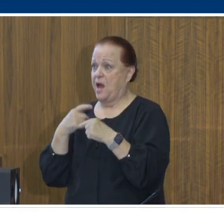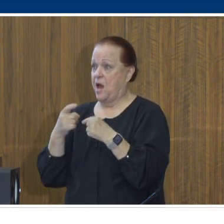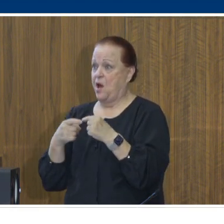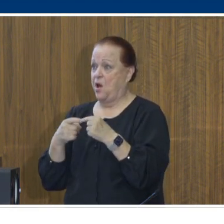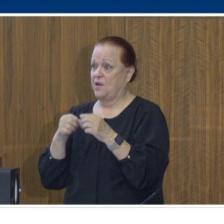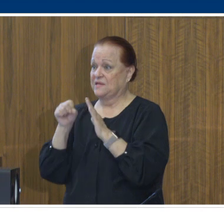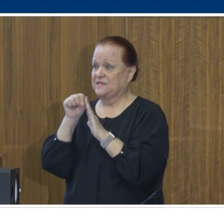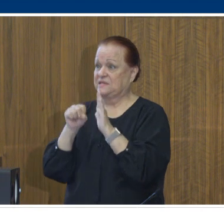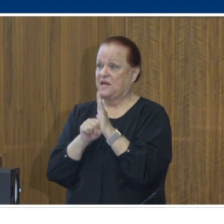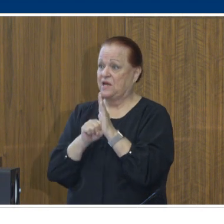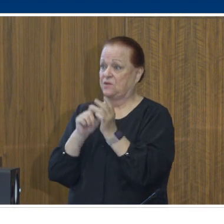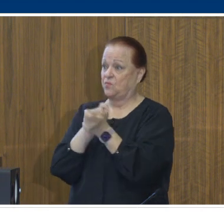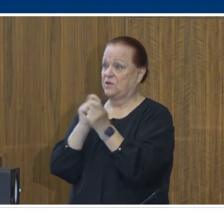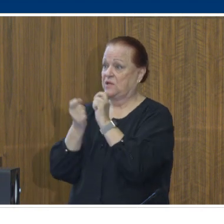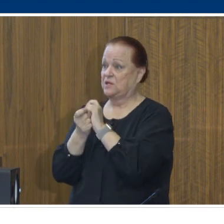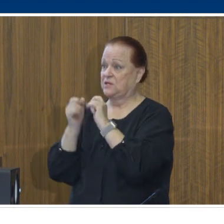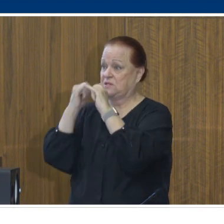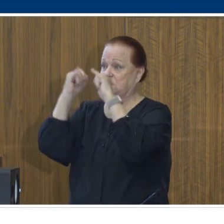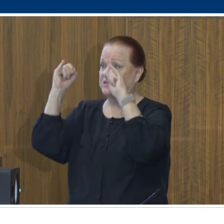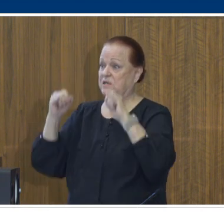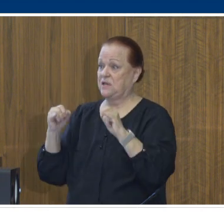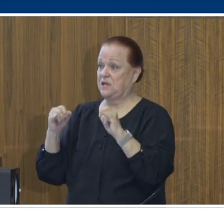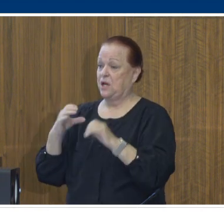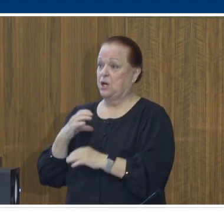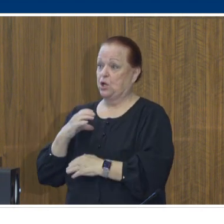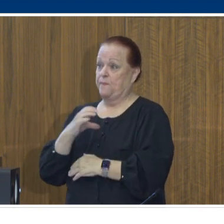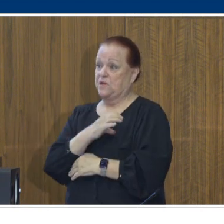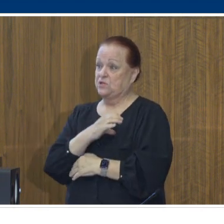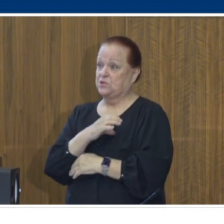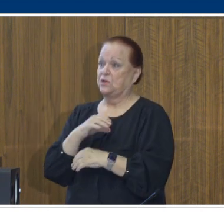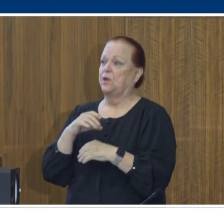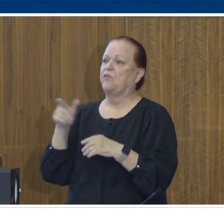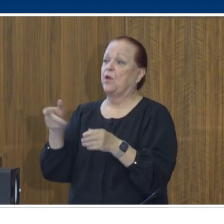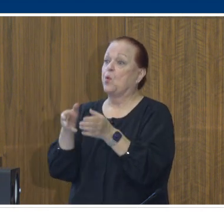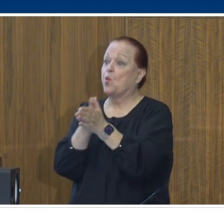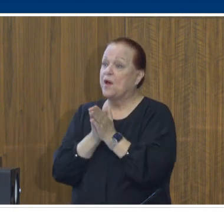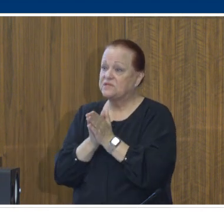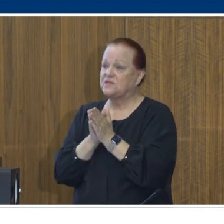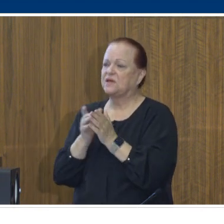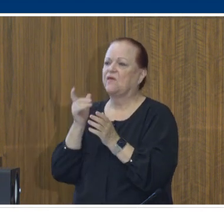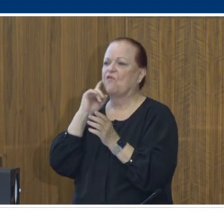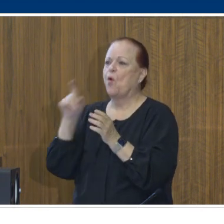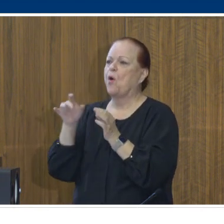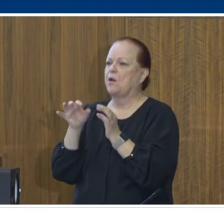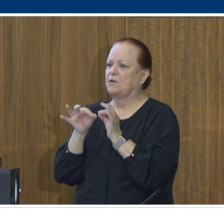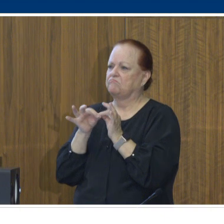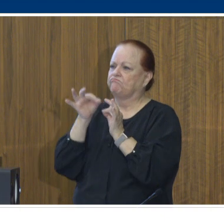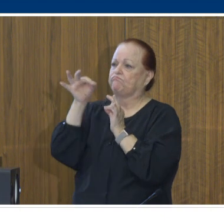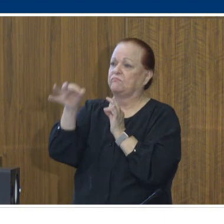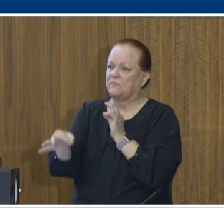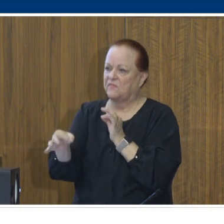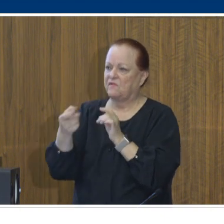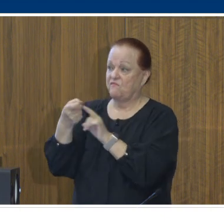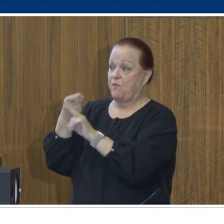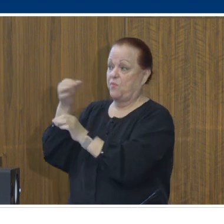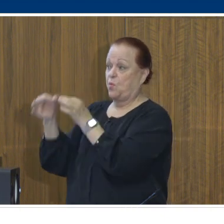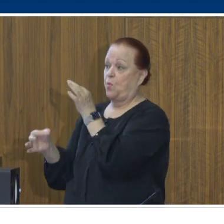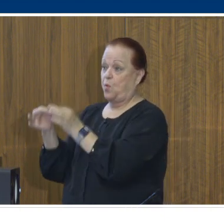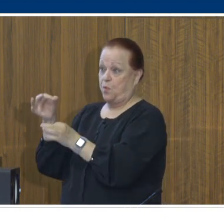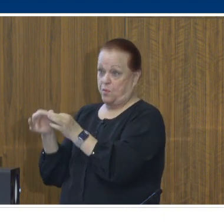State Redistricting Commission, as they have requested an extension of the deadline from the courts. However,